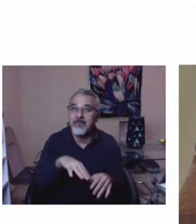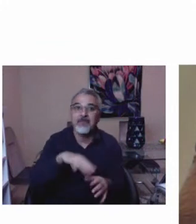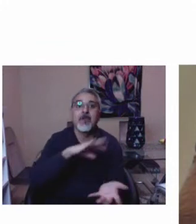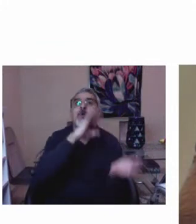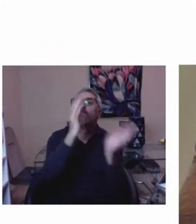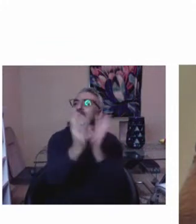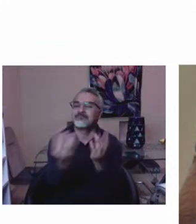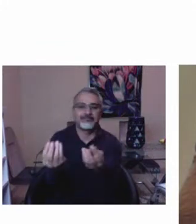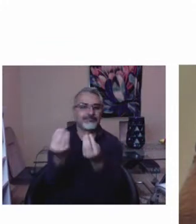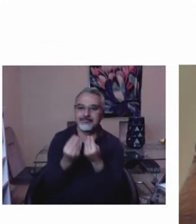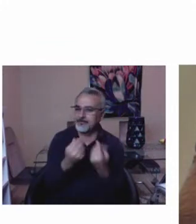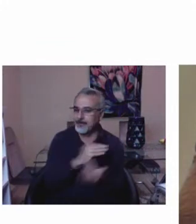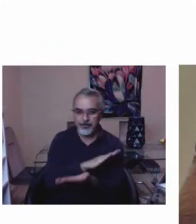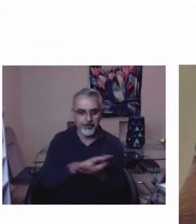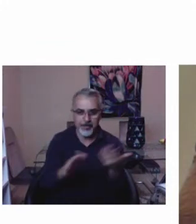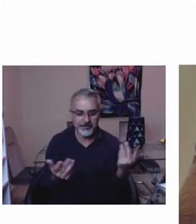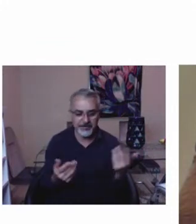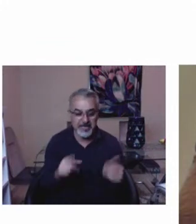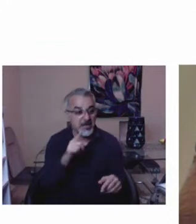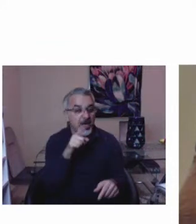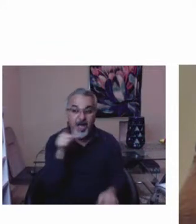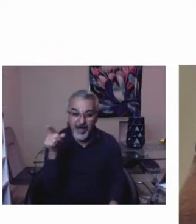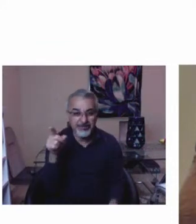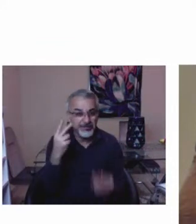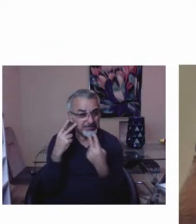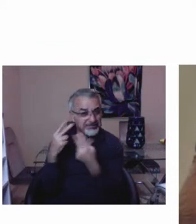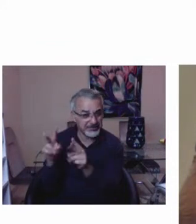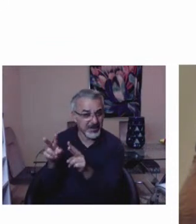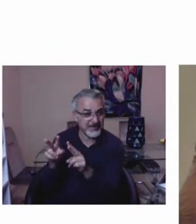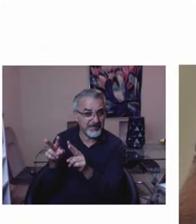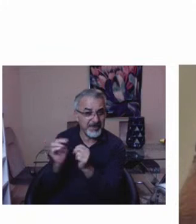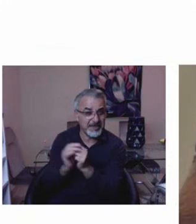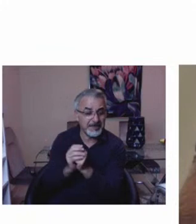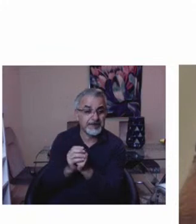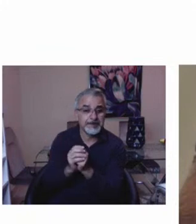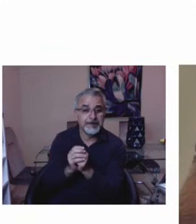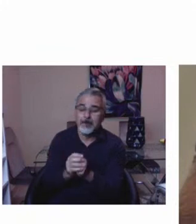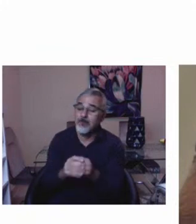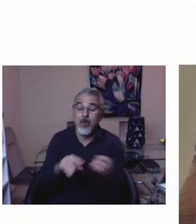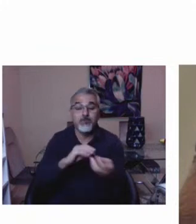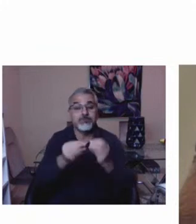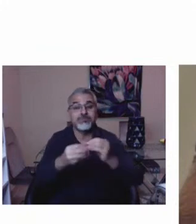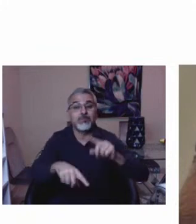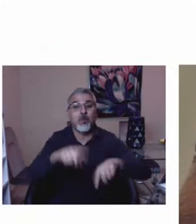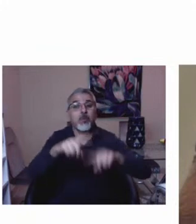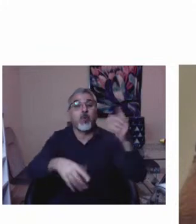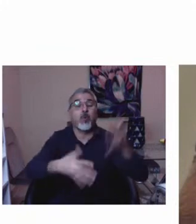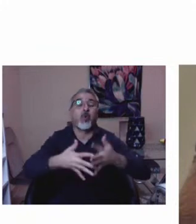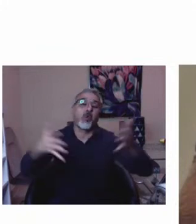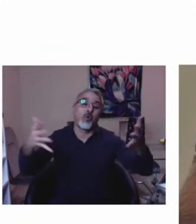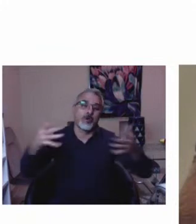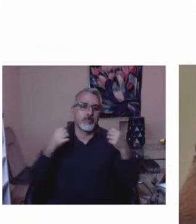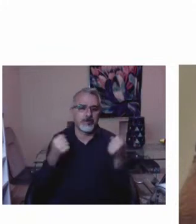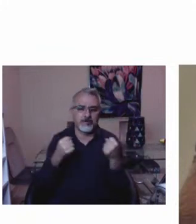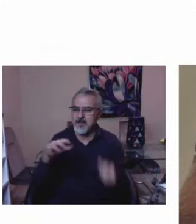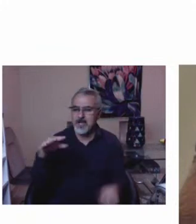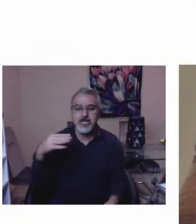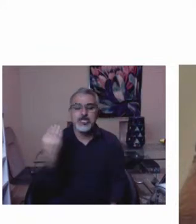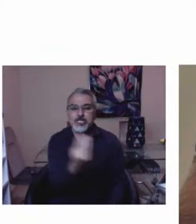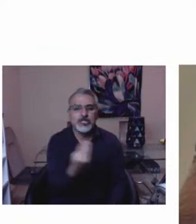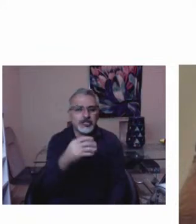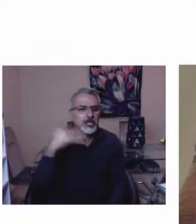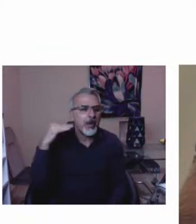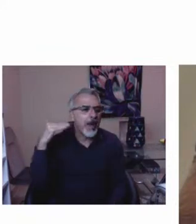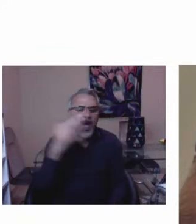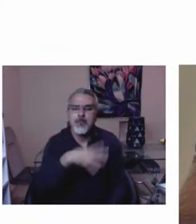funding measure in support of youth peace and security, and its work has helped to address the scarcity of funding in this